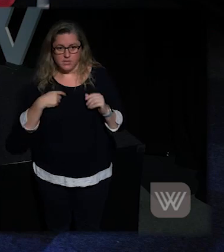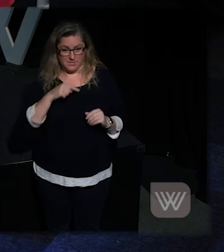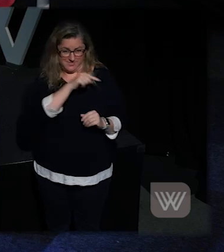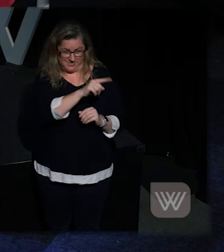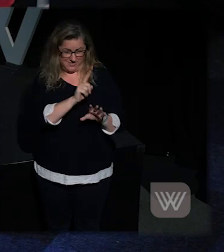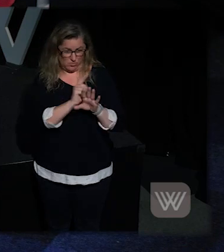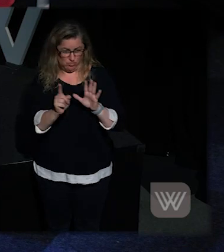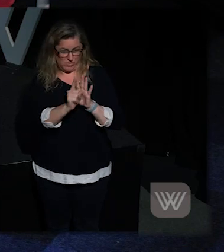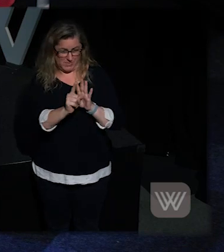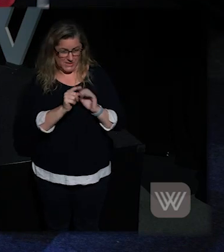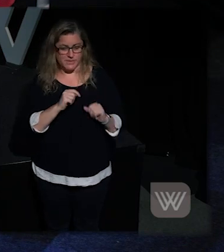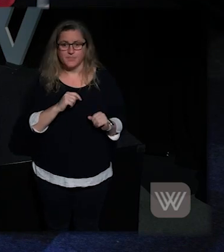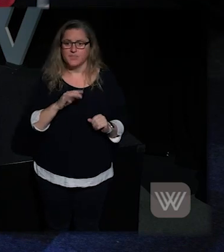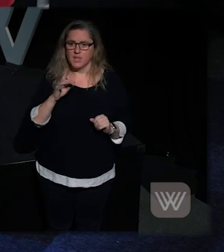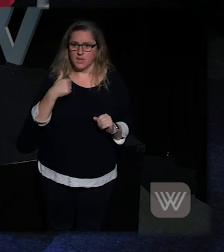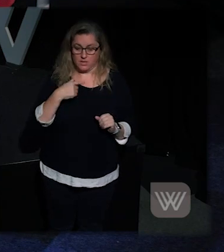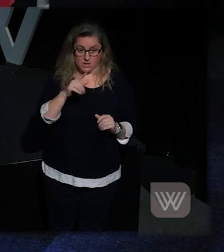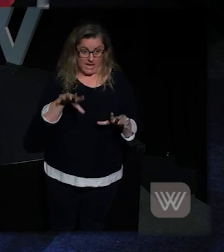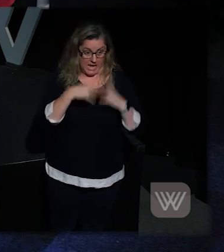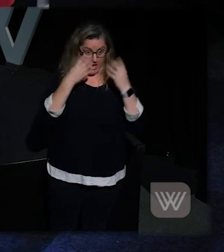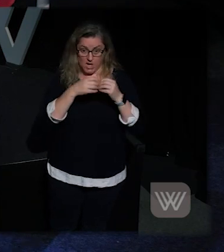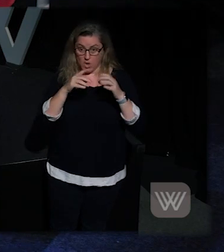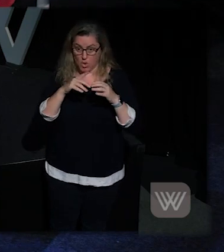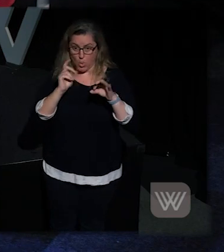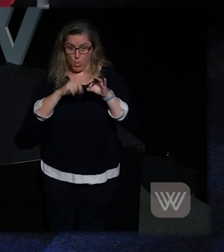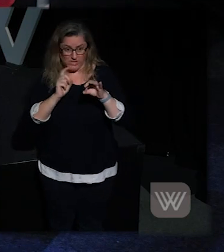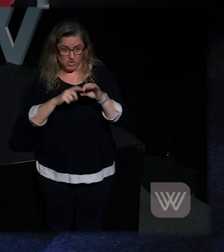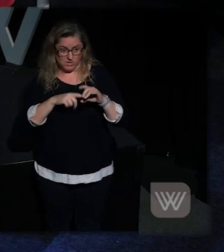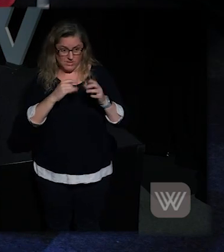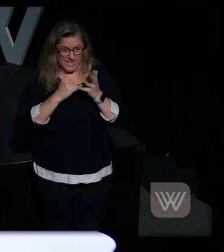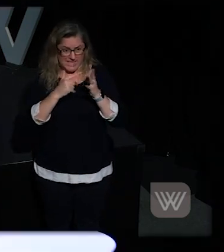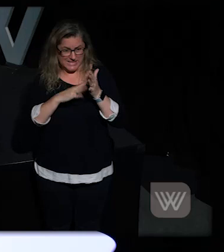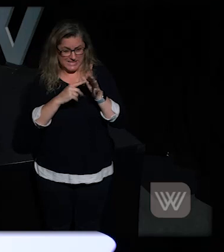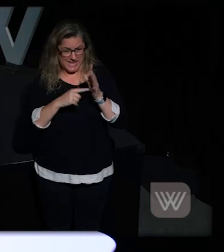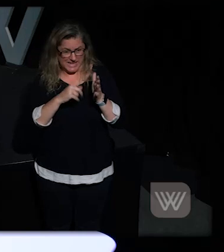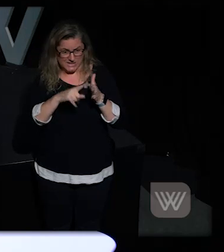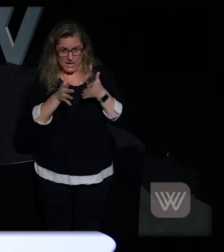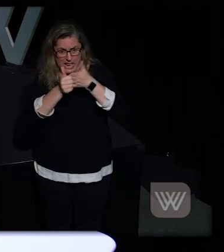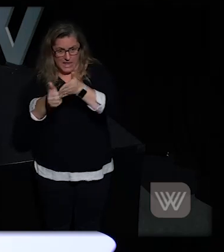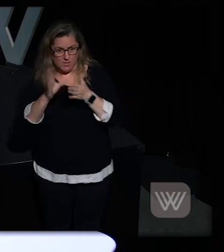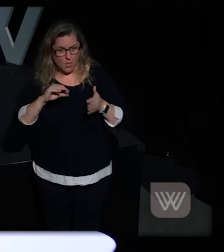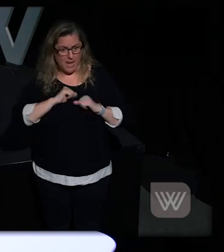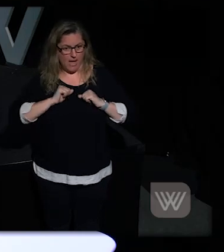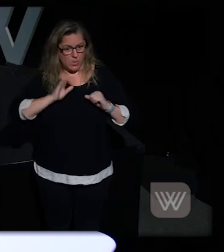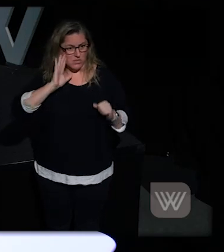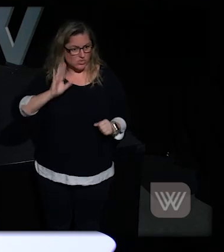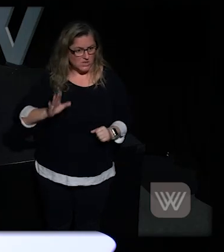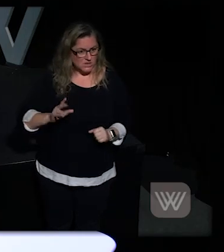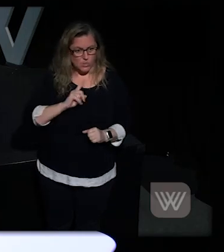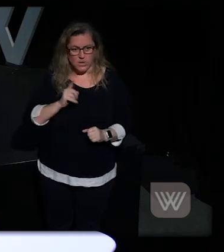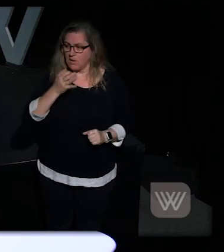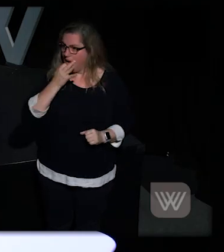representatives. They obfuscated every question. These are the senators. the leaders of our country asking